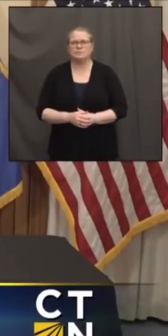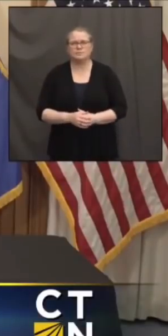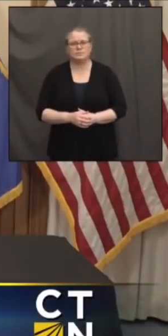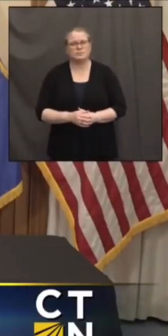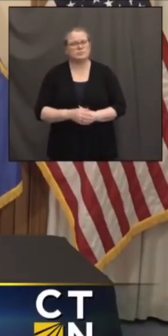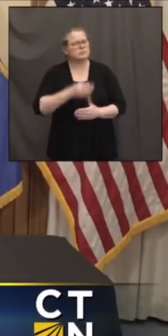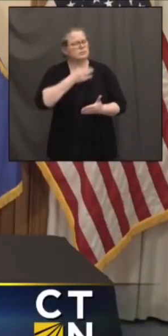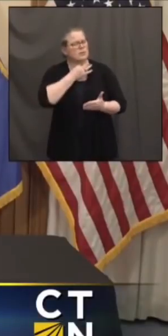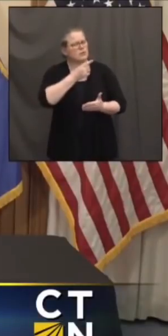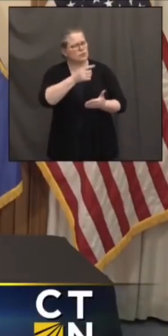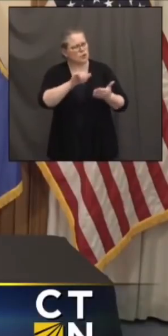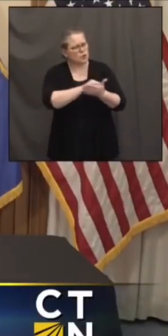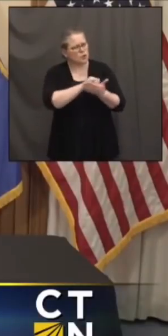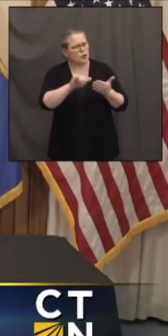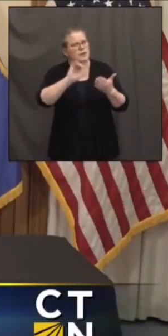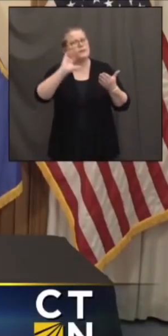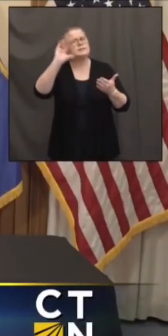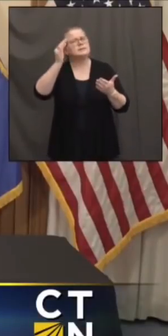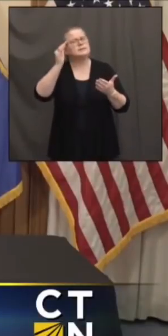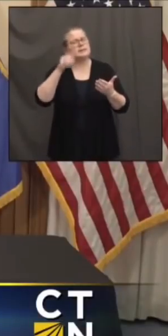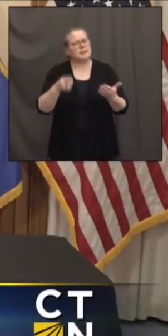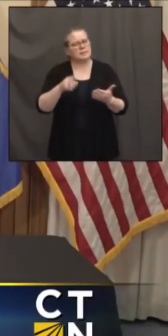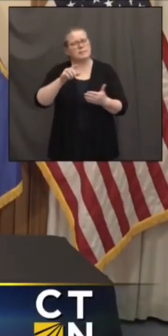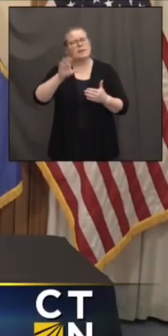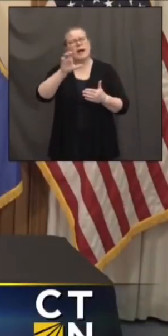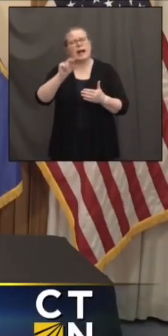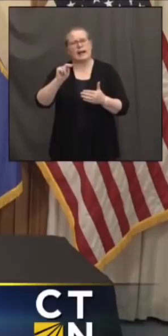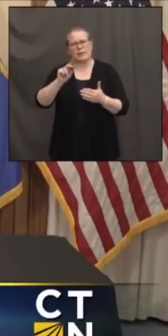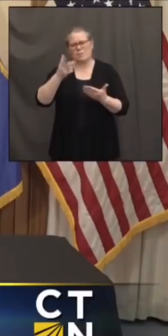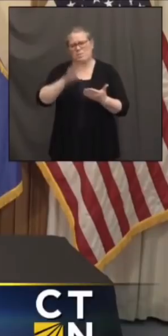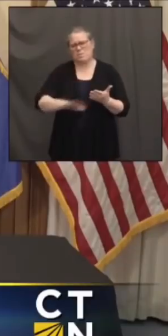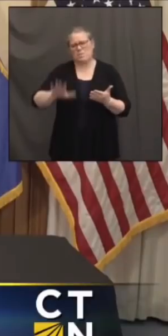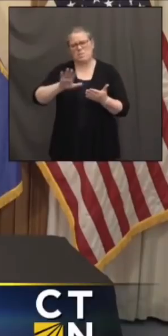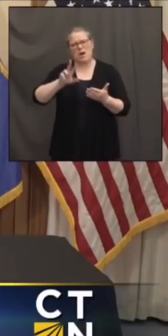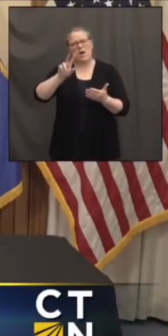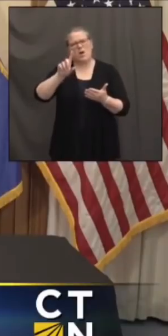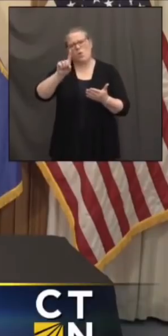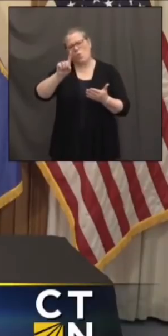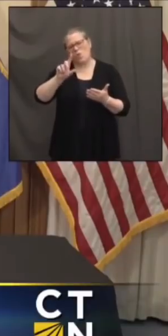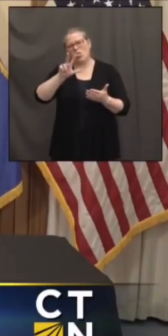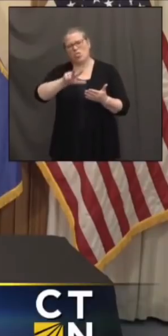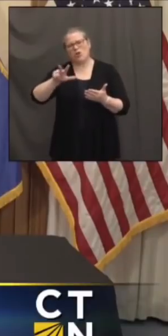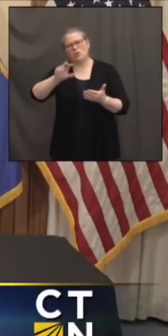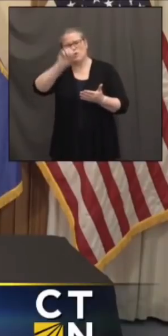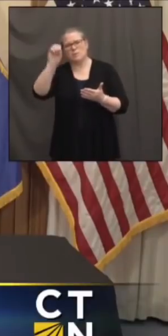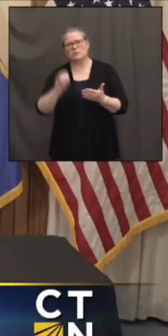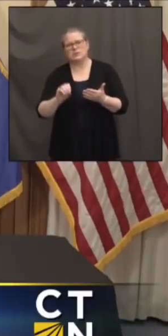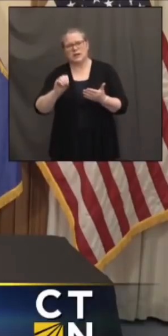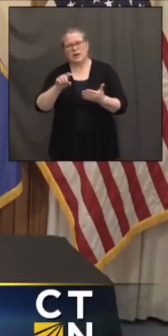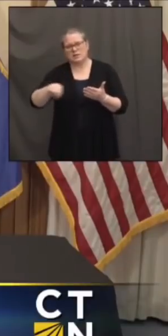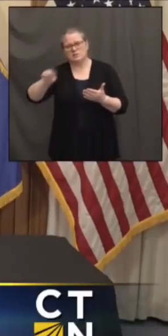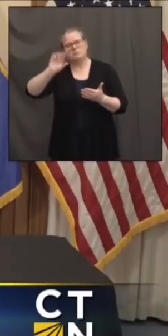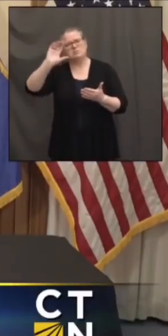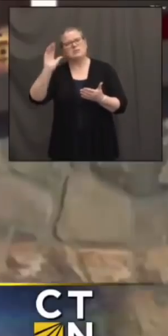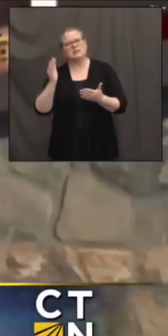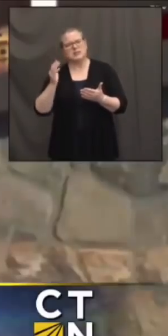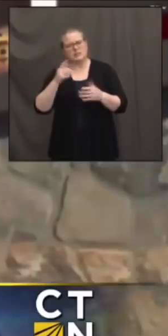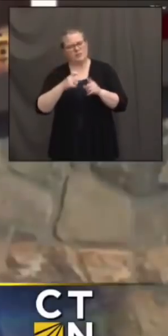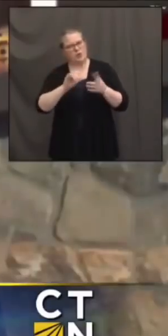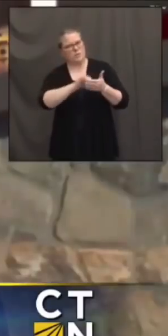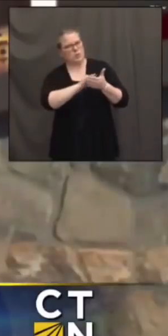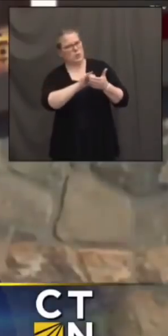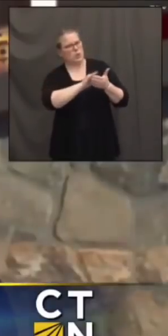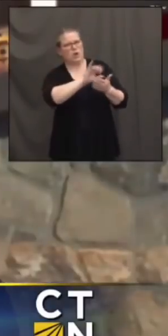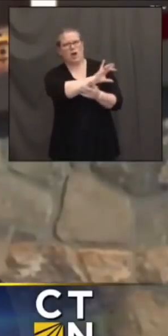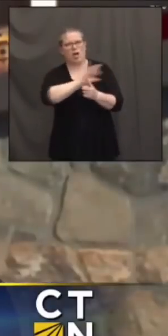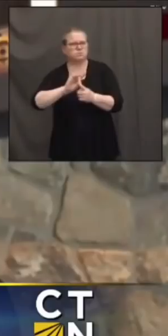of COVID cases in Connecticut are that New York variant. What's your perspective on it compared to other variants and the threat that it poses? Yeah, we don't really understand it well.